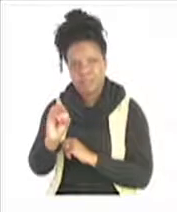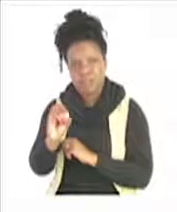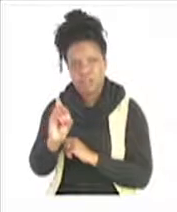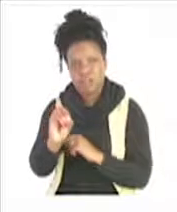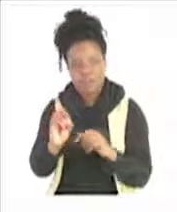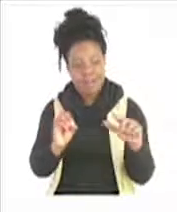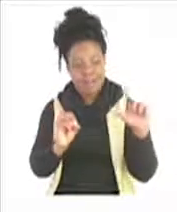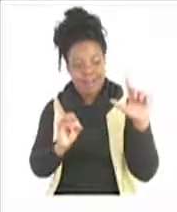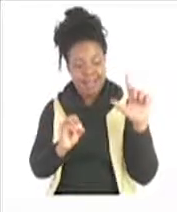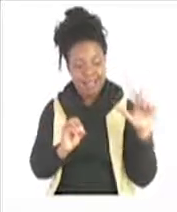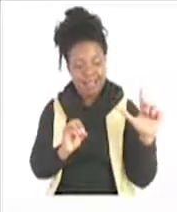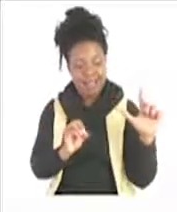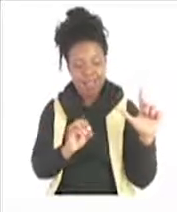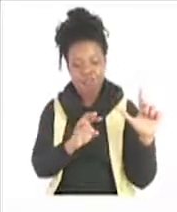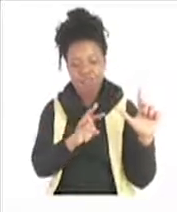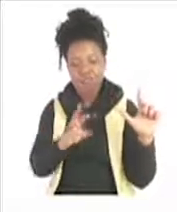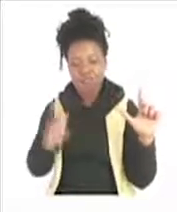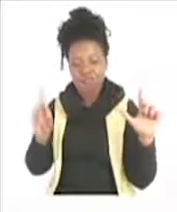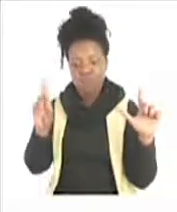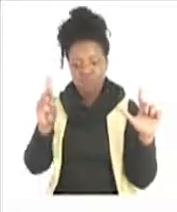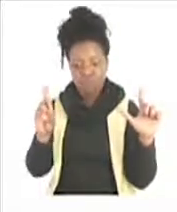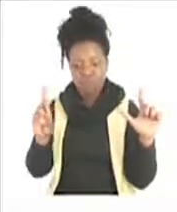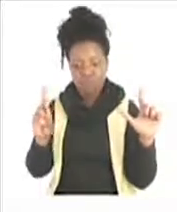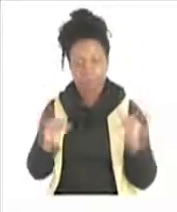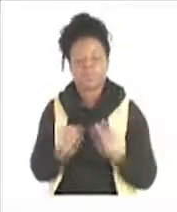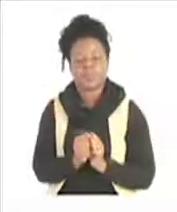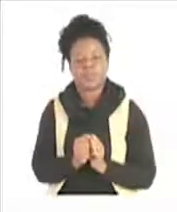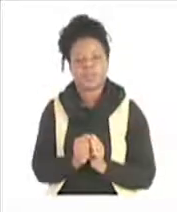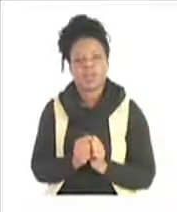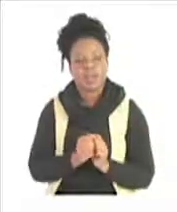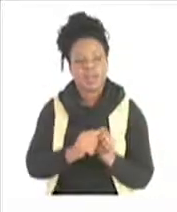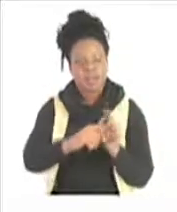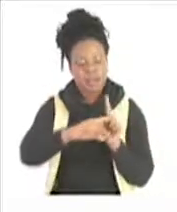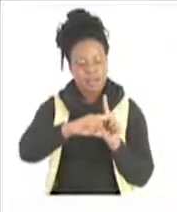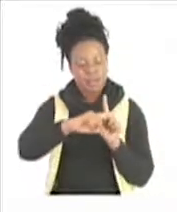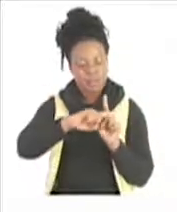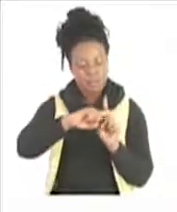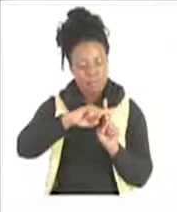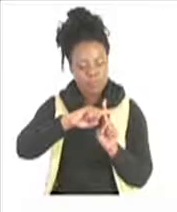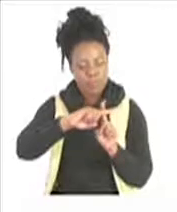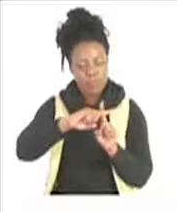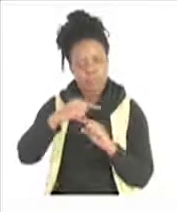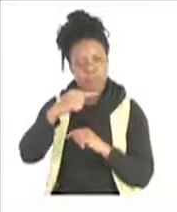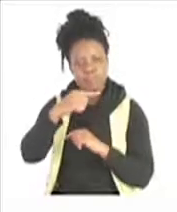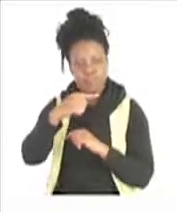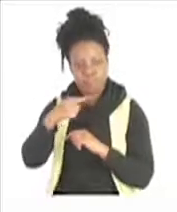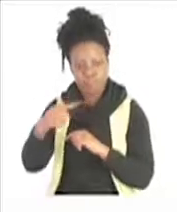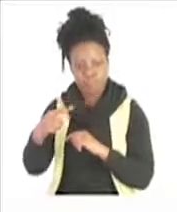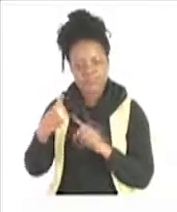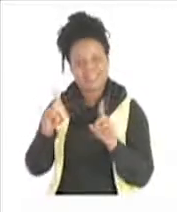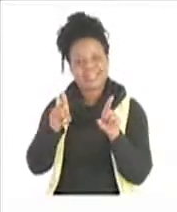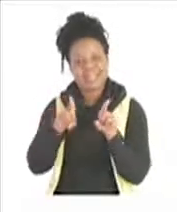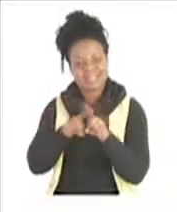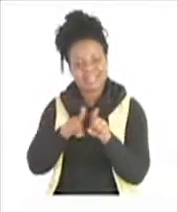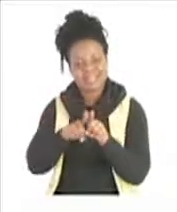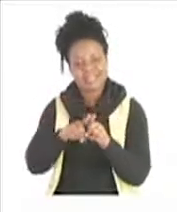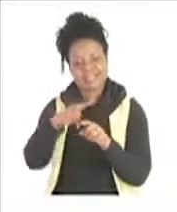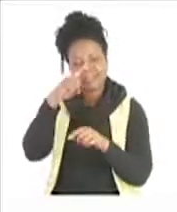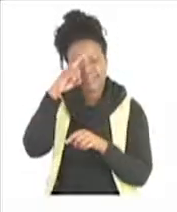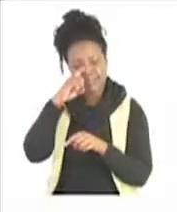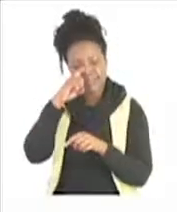got two operation signs. We have a subtraction and we have a